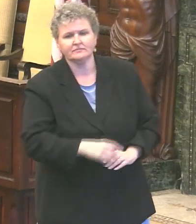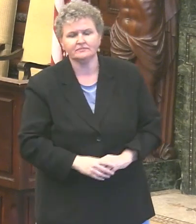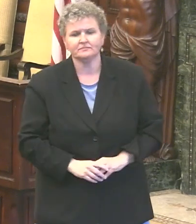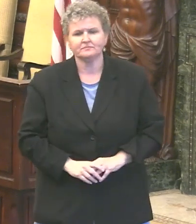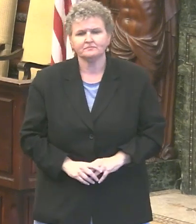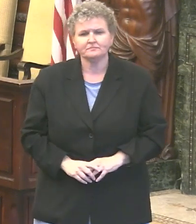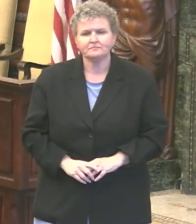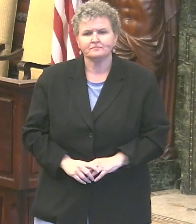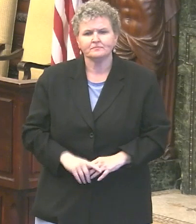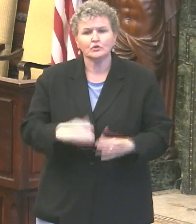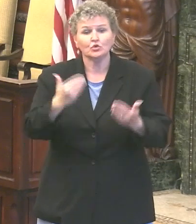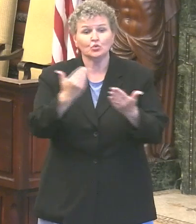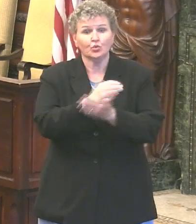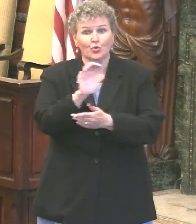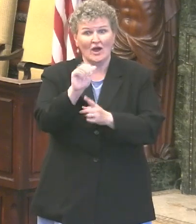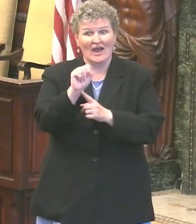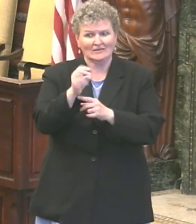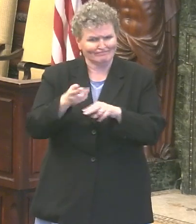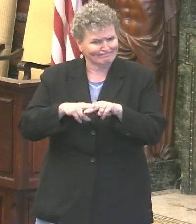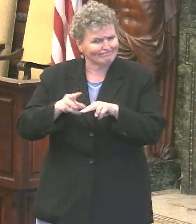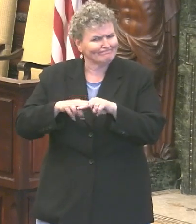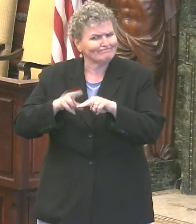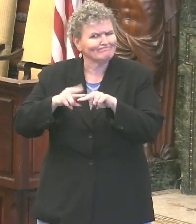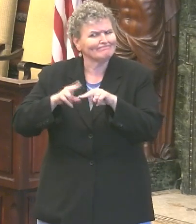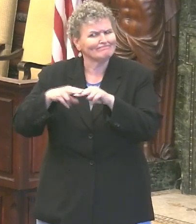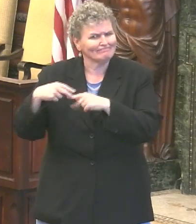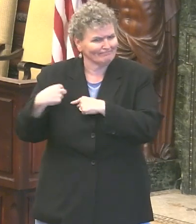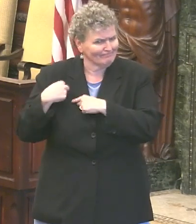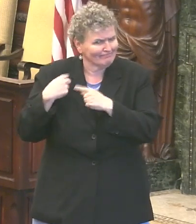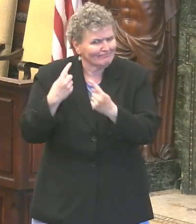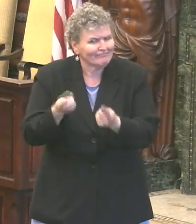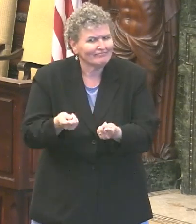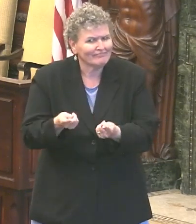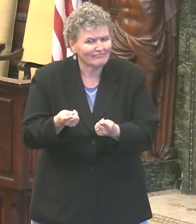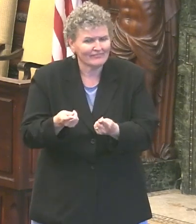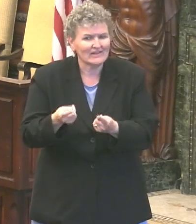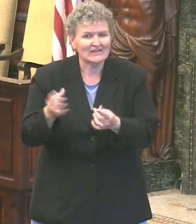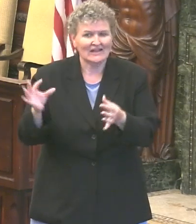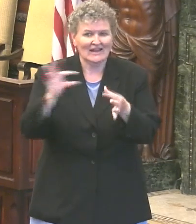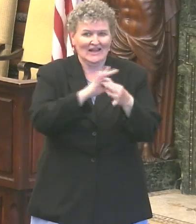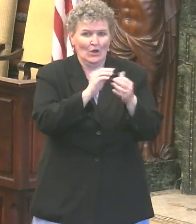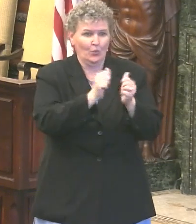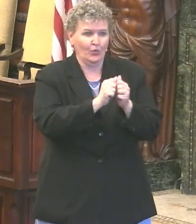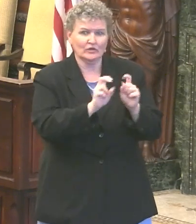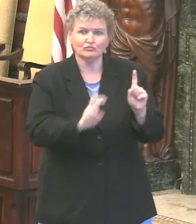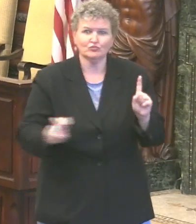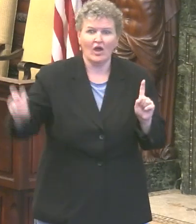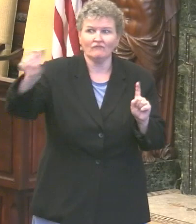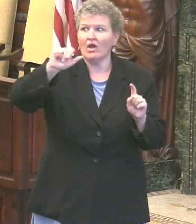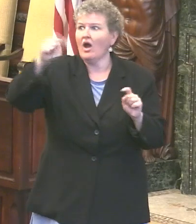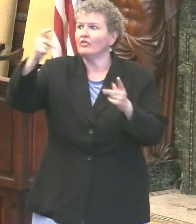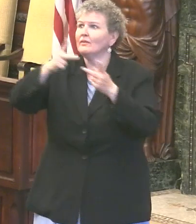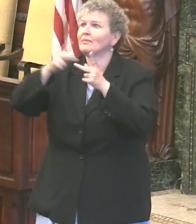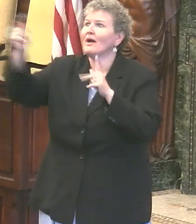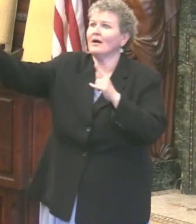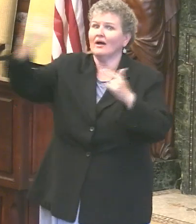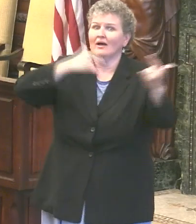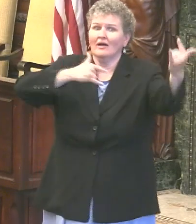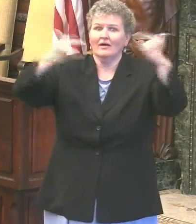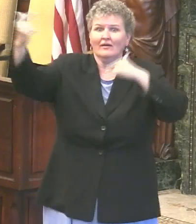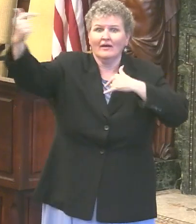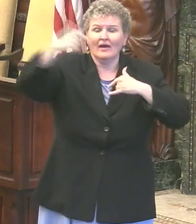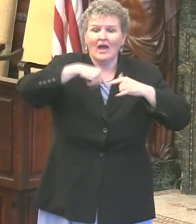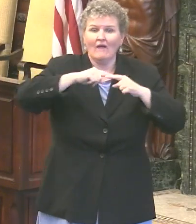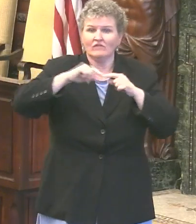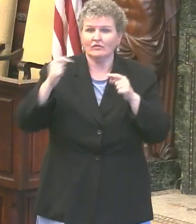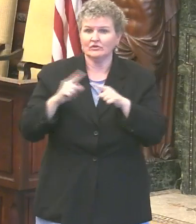new cases recently, is there a strong link to people who have traveled elsewhere, or is a lot of this happening just spreading